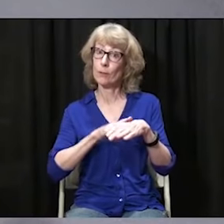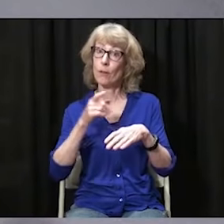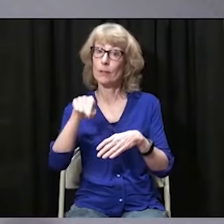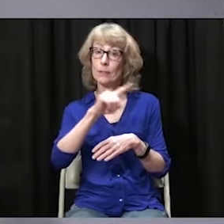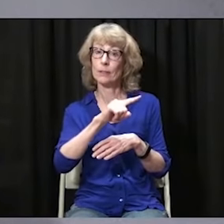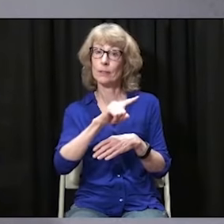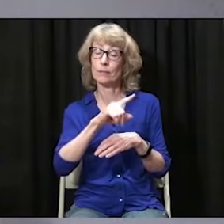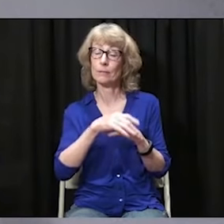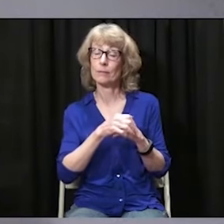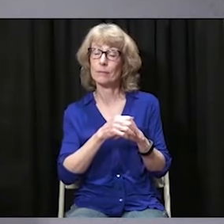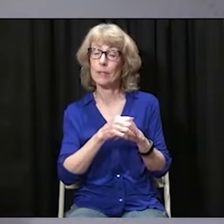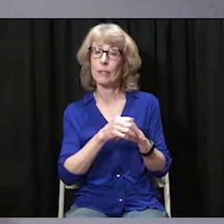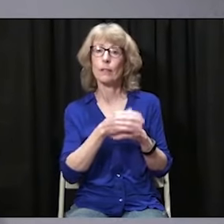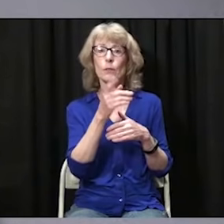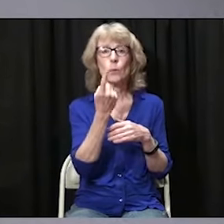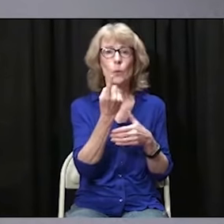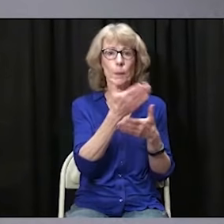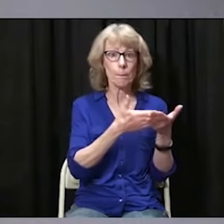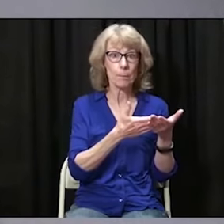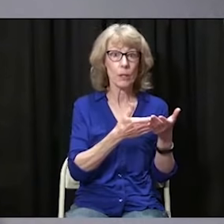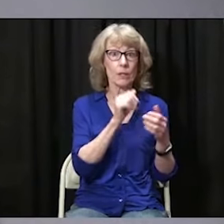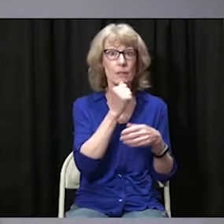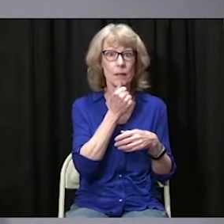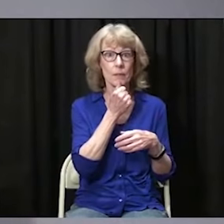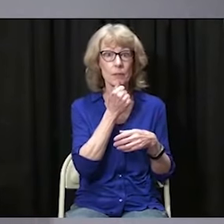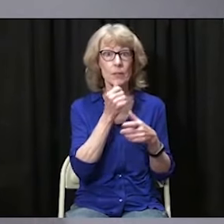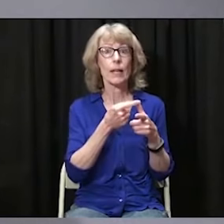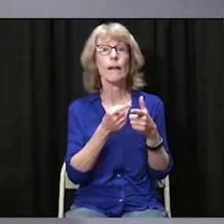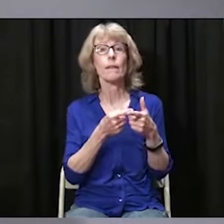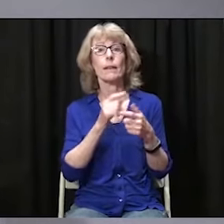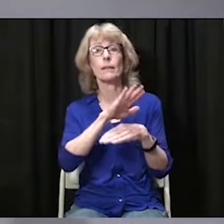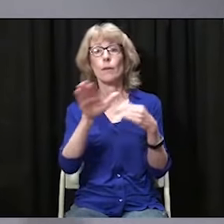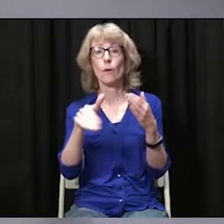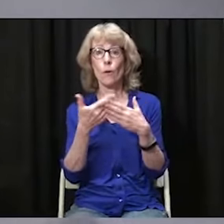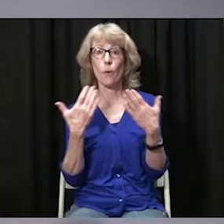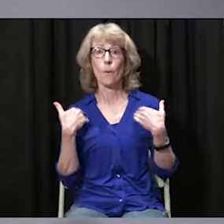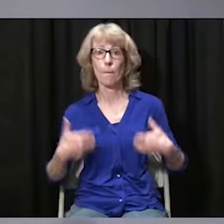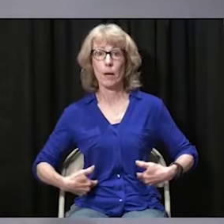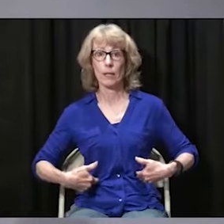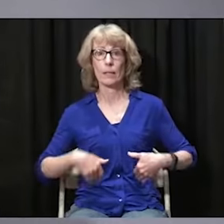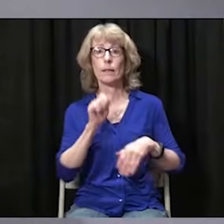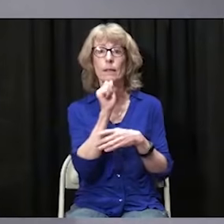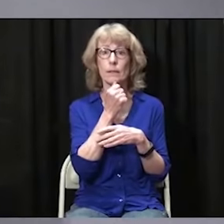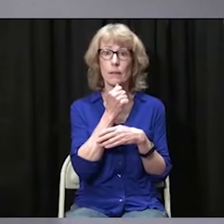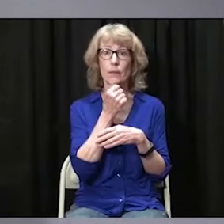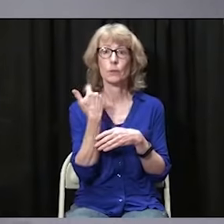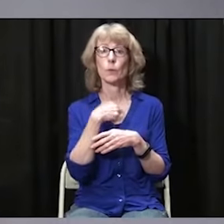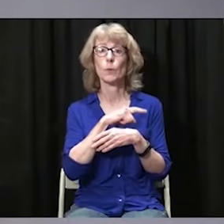part suffers with it. So who are you going to suffer with? Here's question two. It's right out of the text, and you can probably guess what it is.